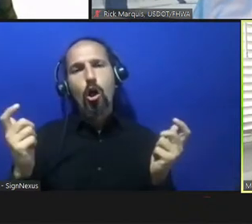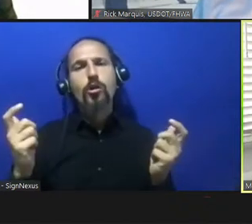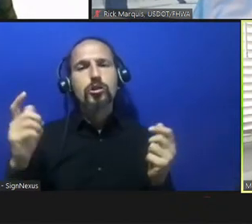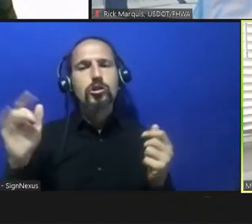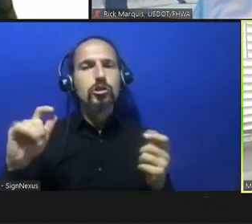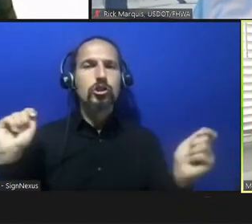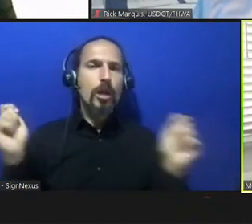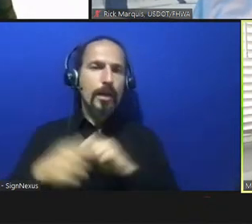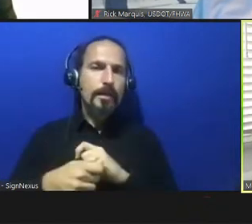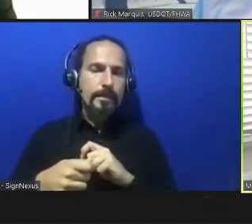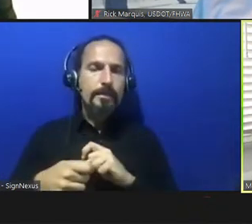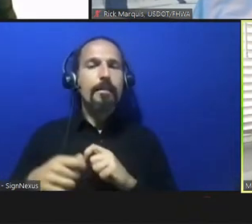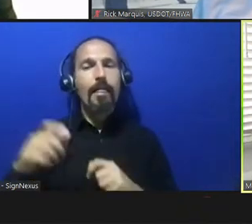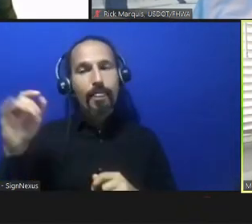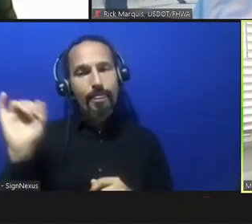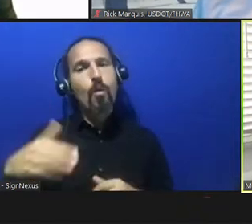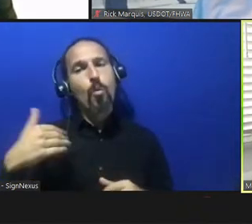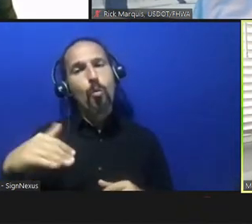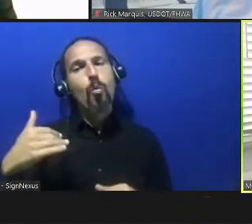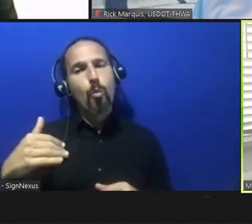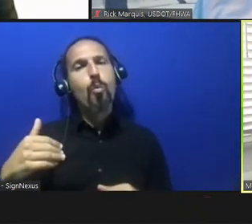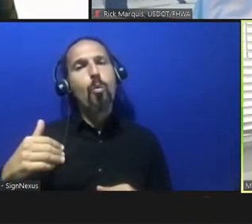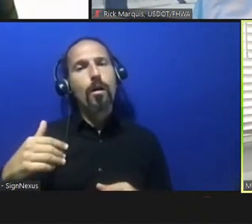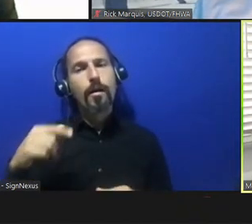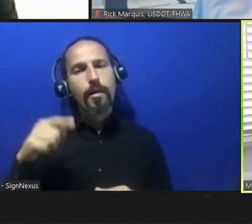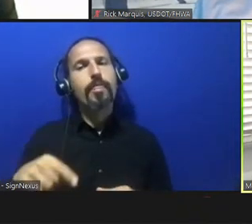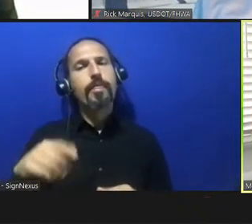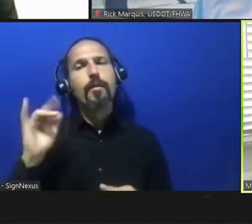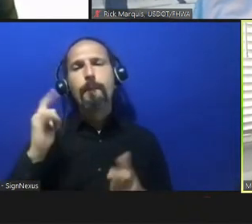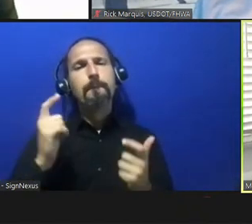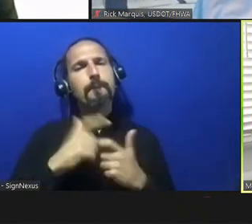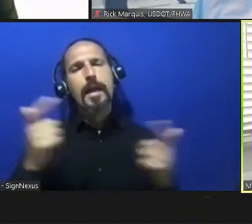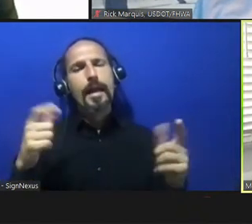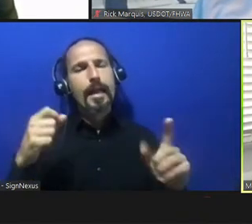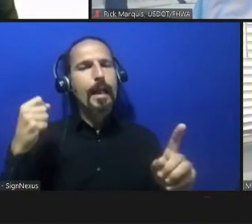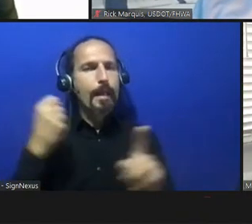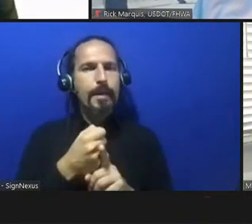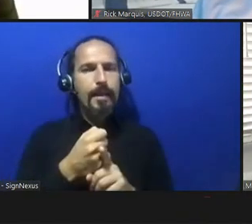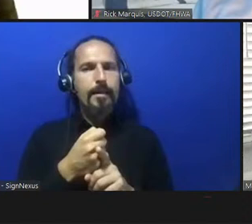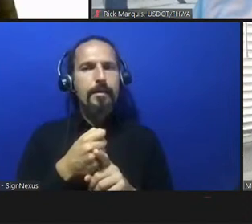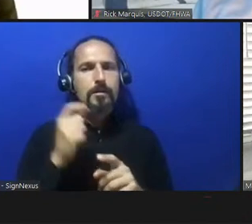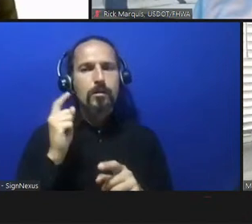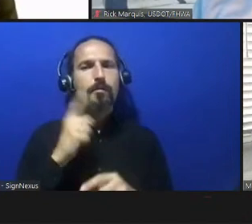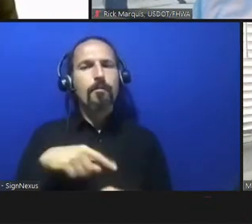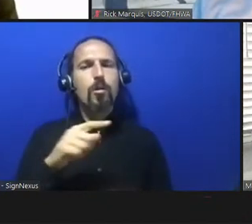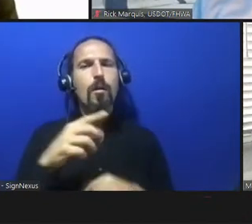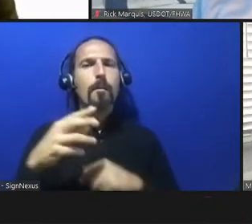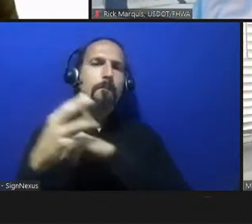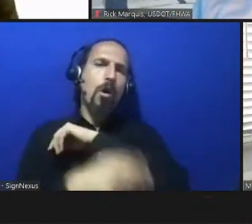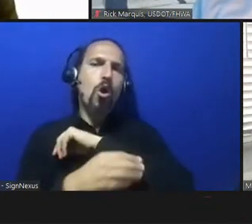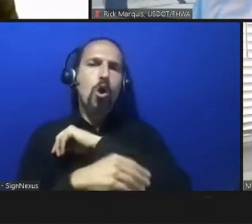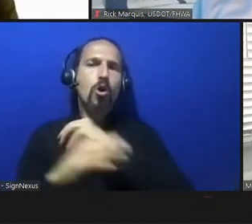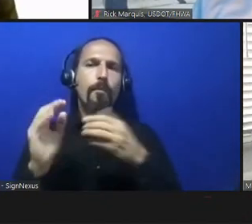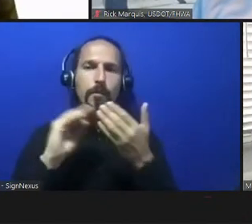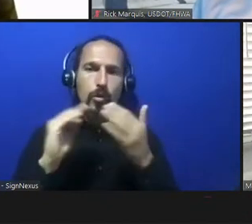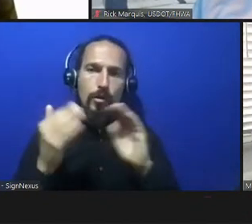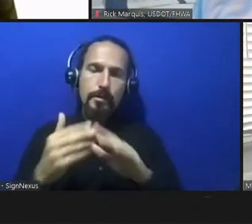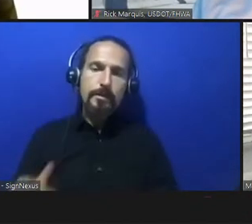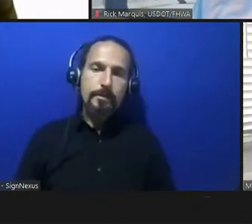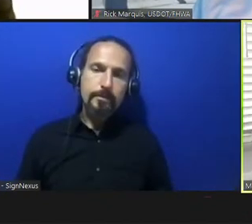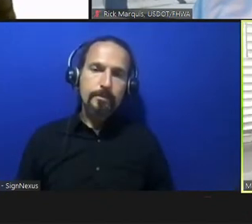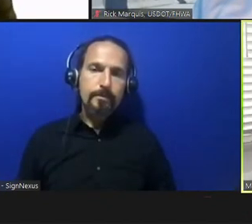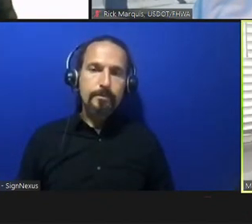changes this is going to end up making huge impacts to the communities uh